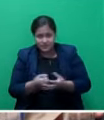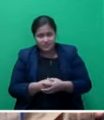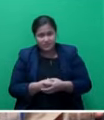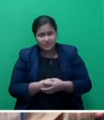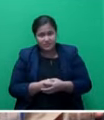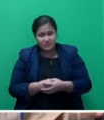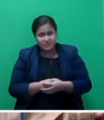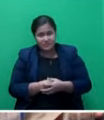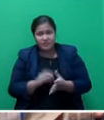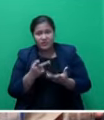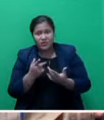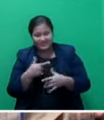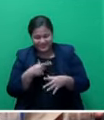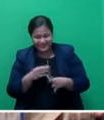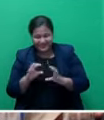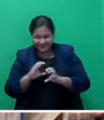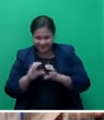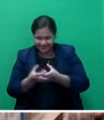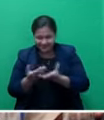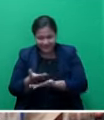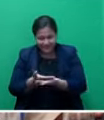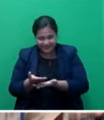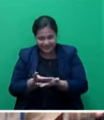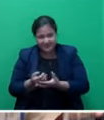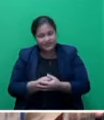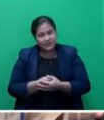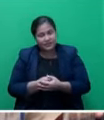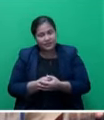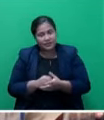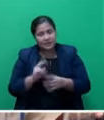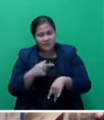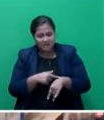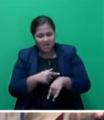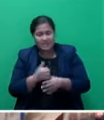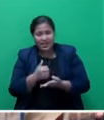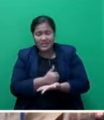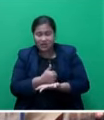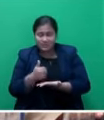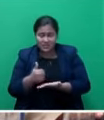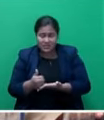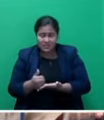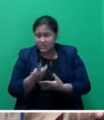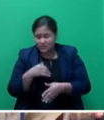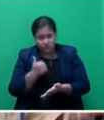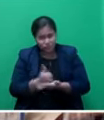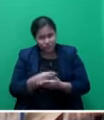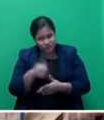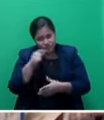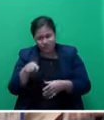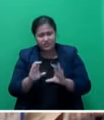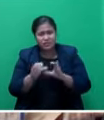impoverished clients of the corporation. Mr. Speaker, sir, in terms of accountability, I'm sad to note that this committee did